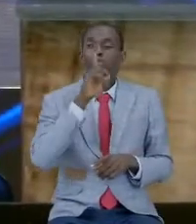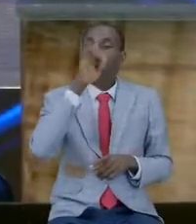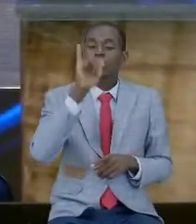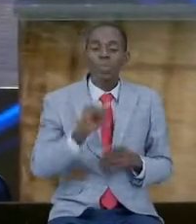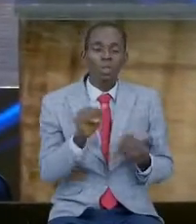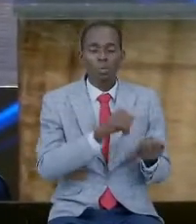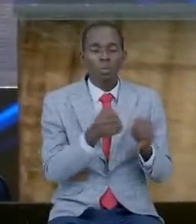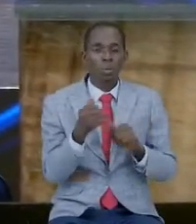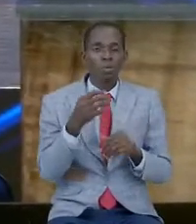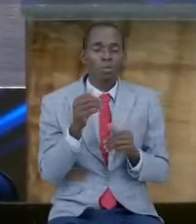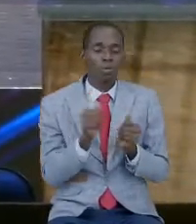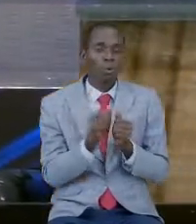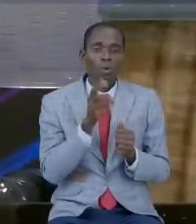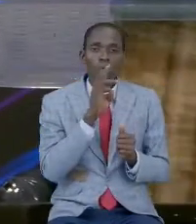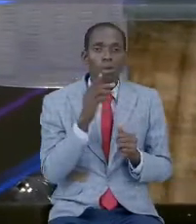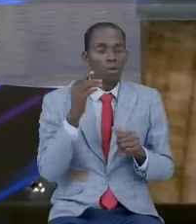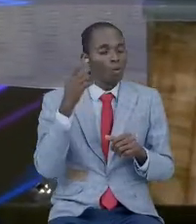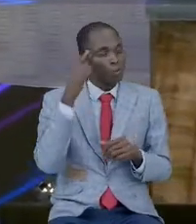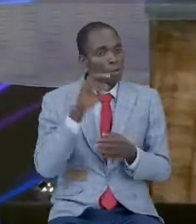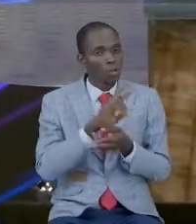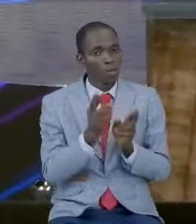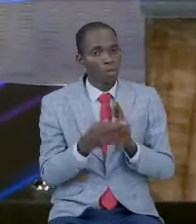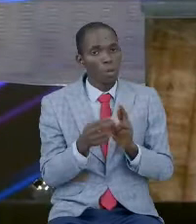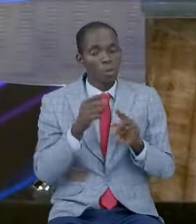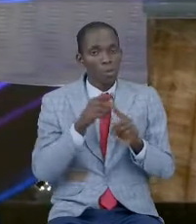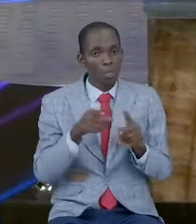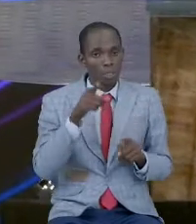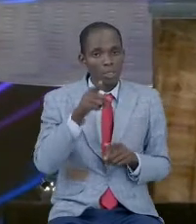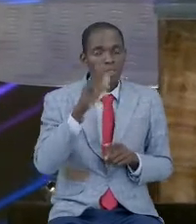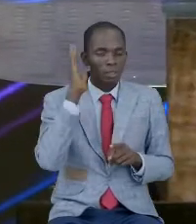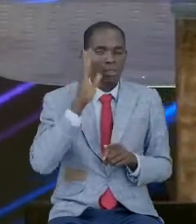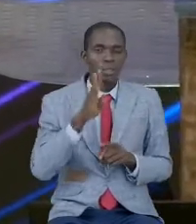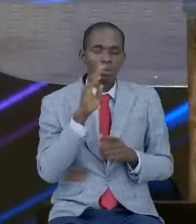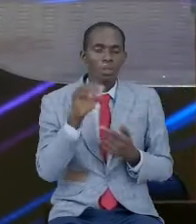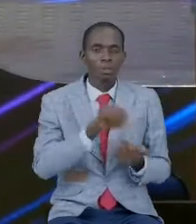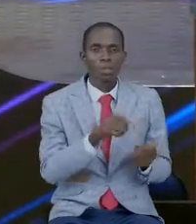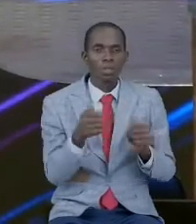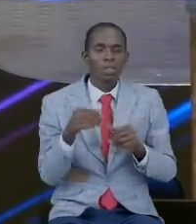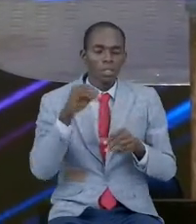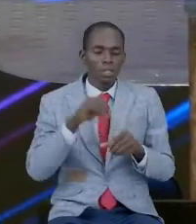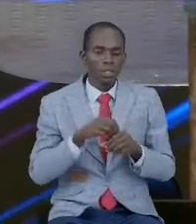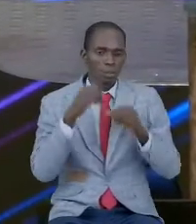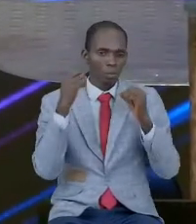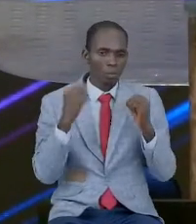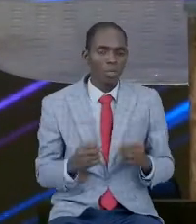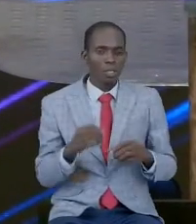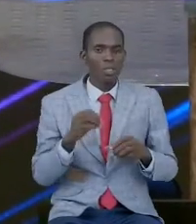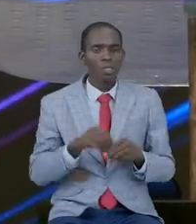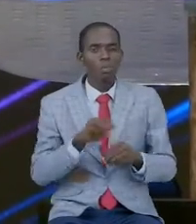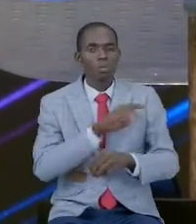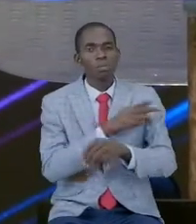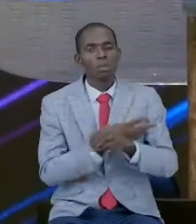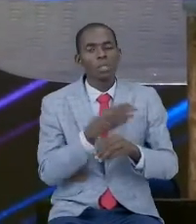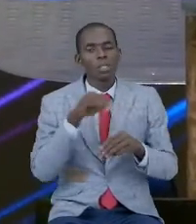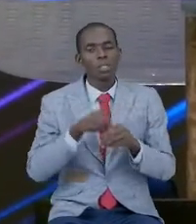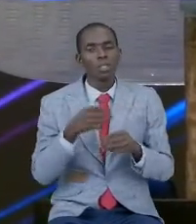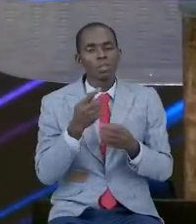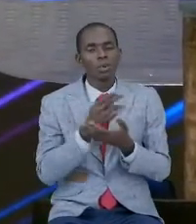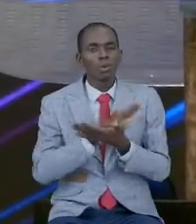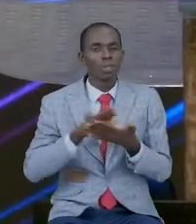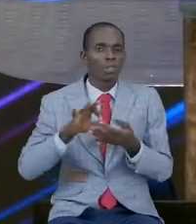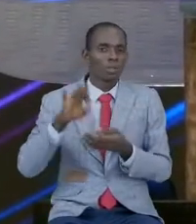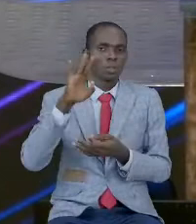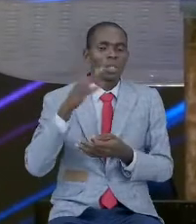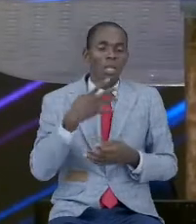unto repentance, but ye shall be baptized, immersed, empowered in the Holy Ghost. And we